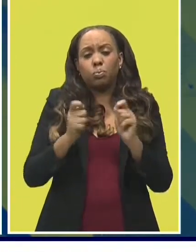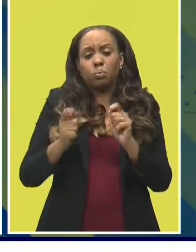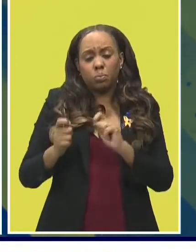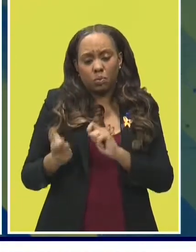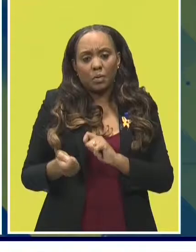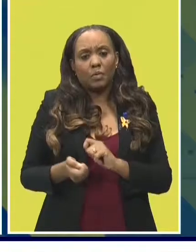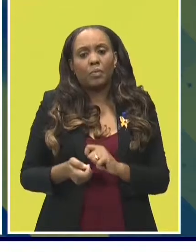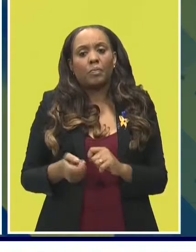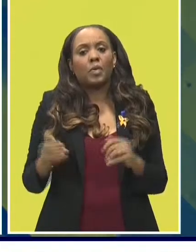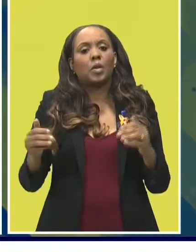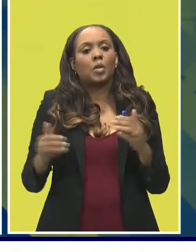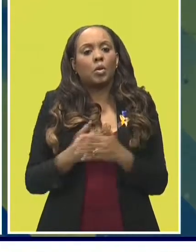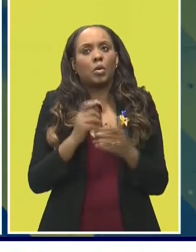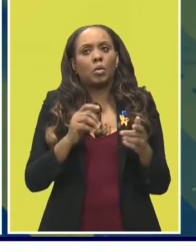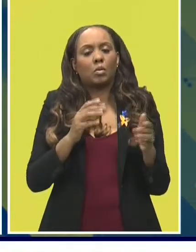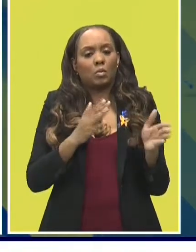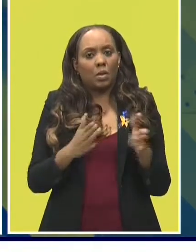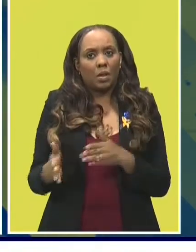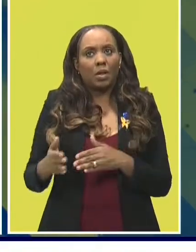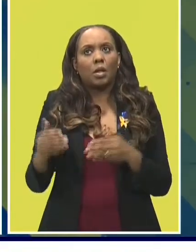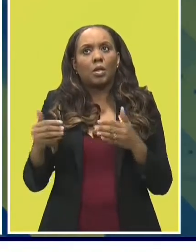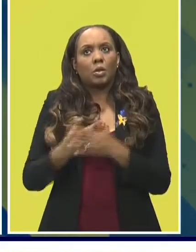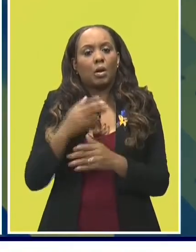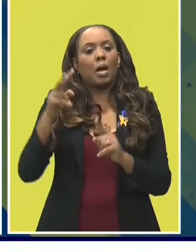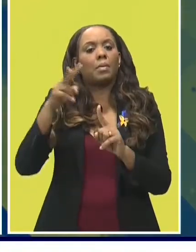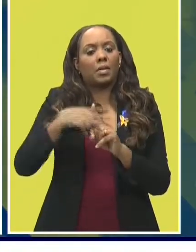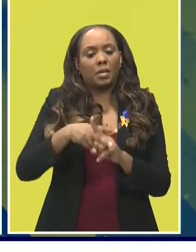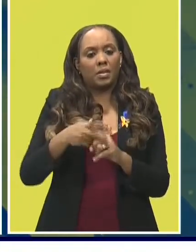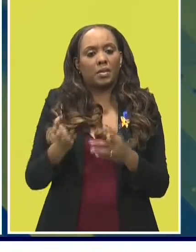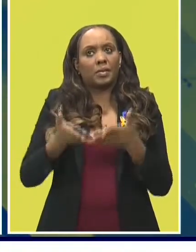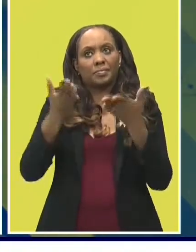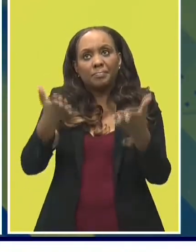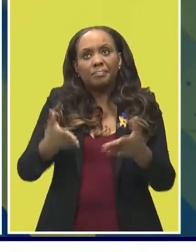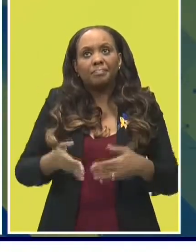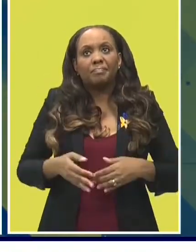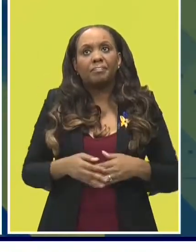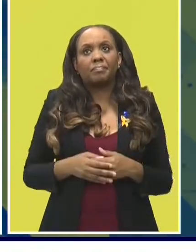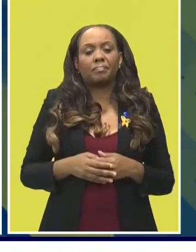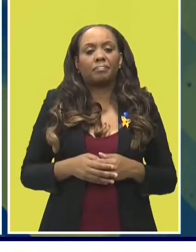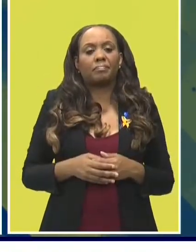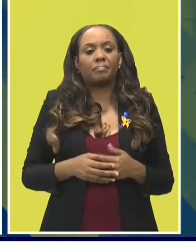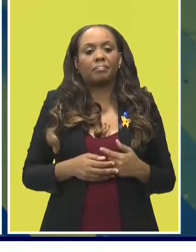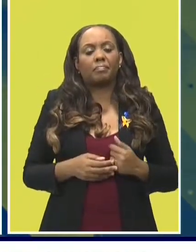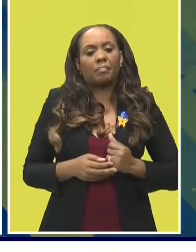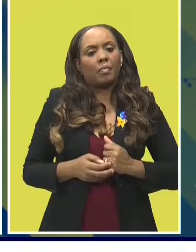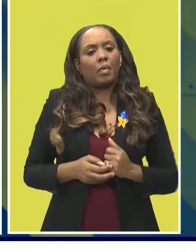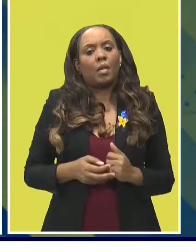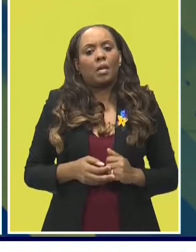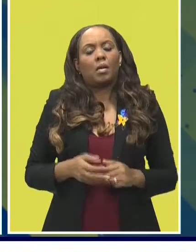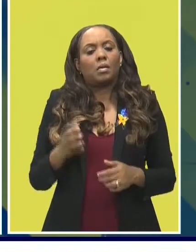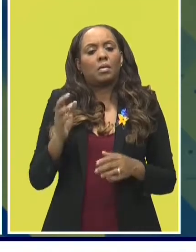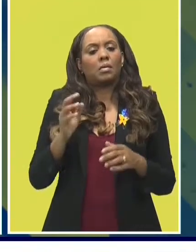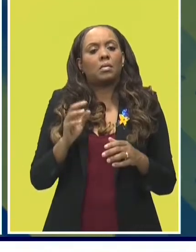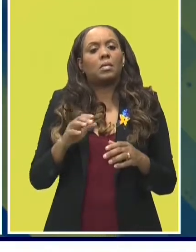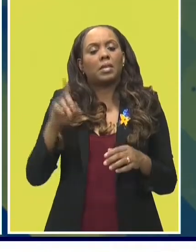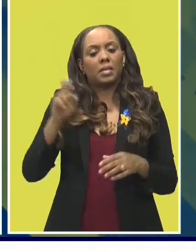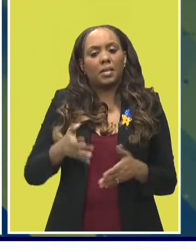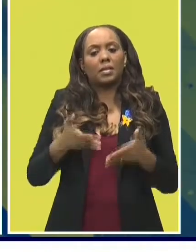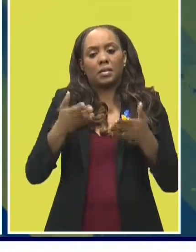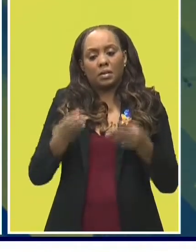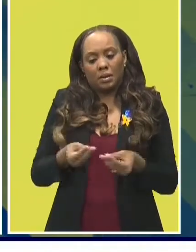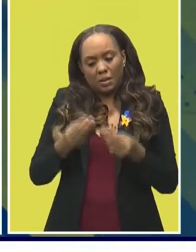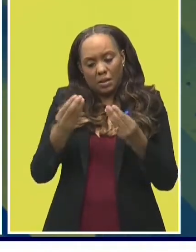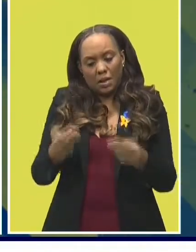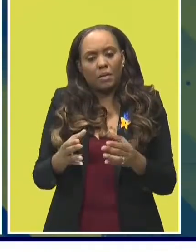plan for Pierhead, a new application has been submitted. He says several studies were requested, which the